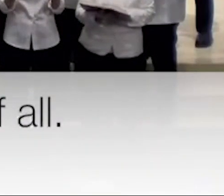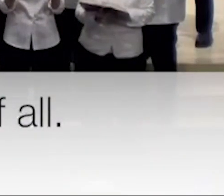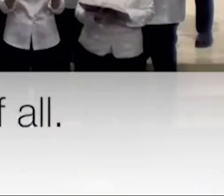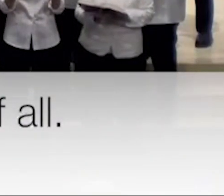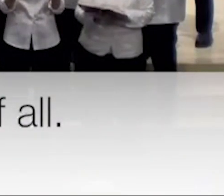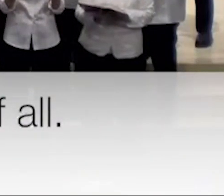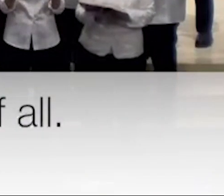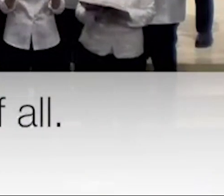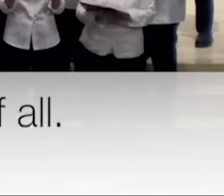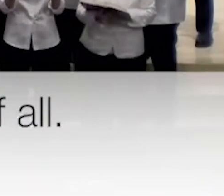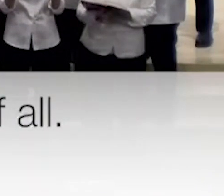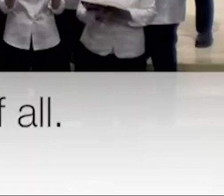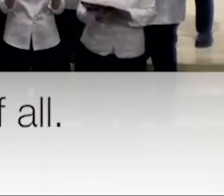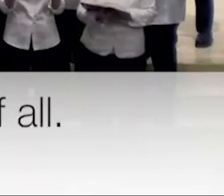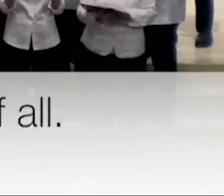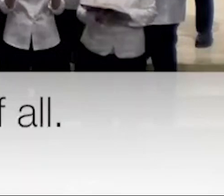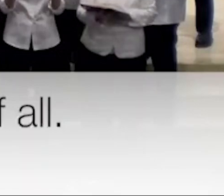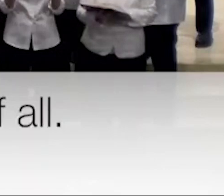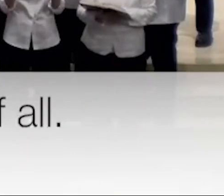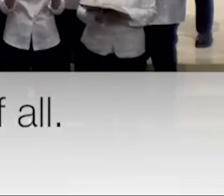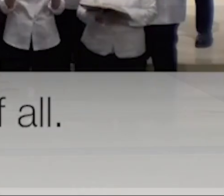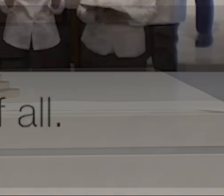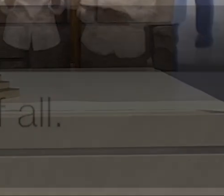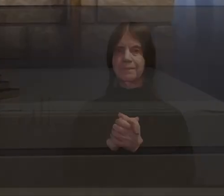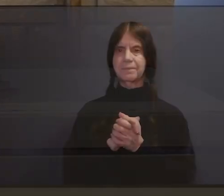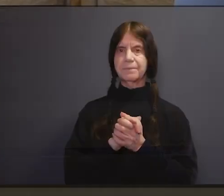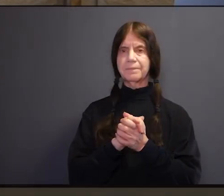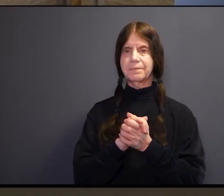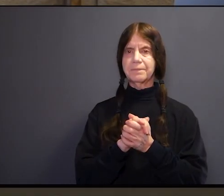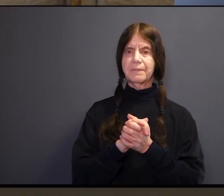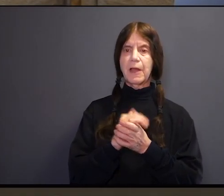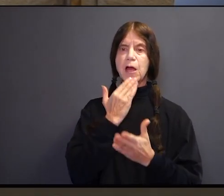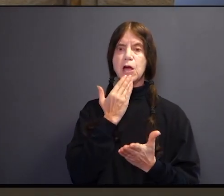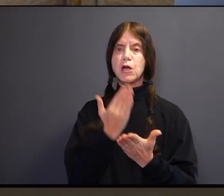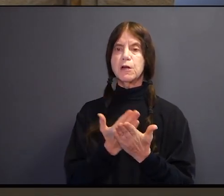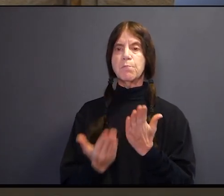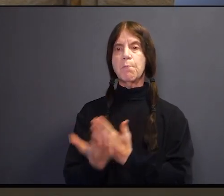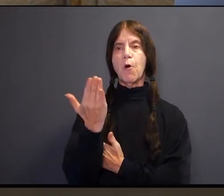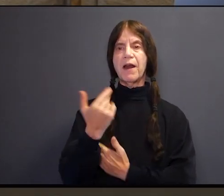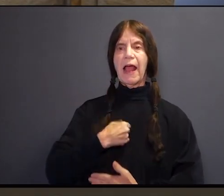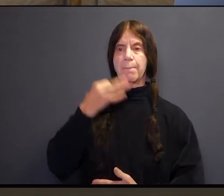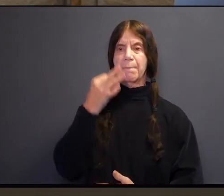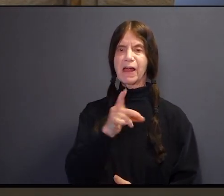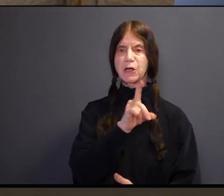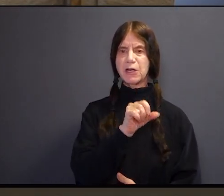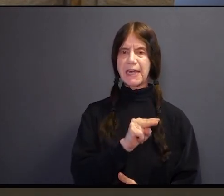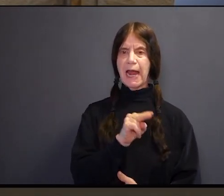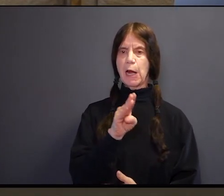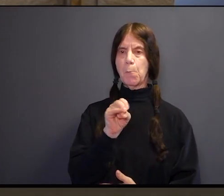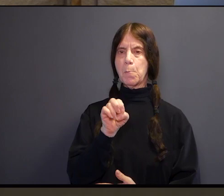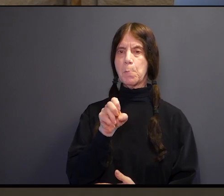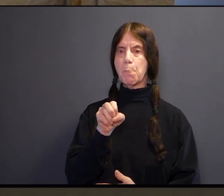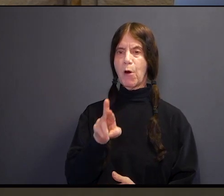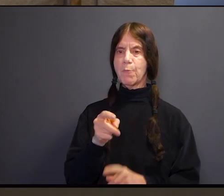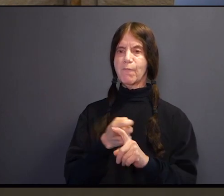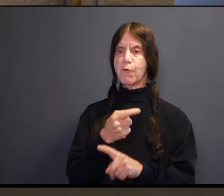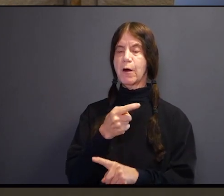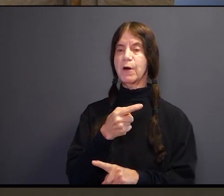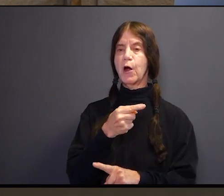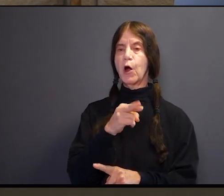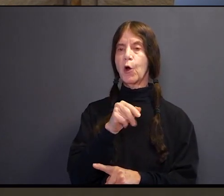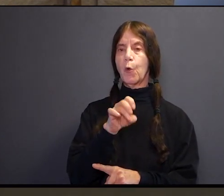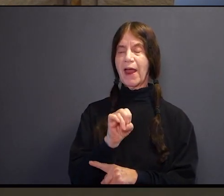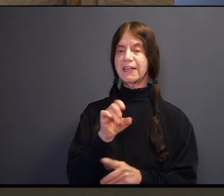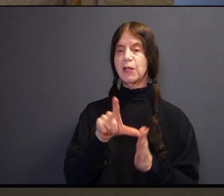Good morning. I'm Pastor Dan Bremer from Grace Lutheran Church